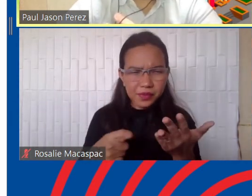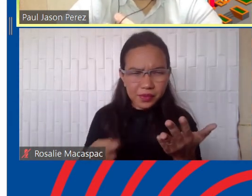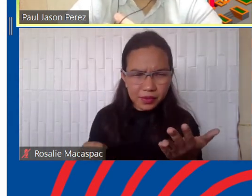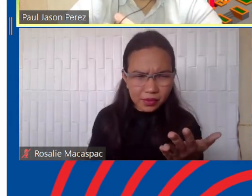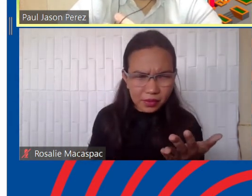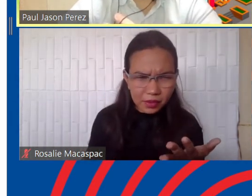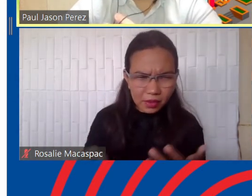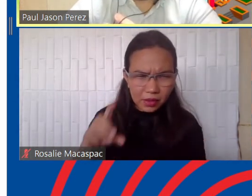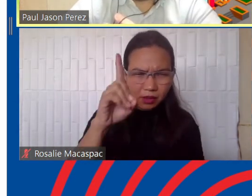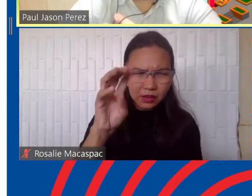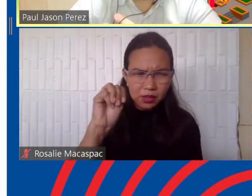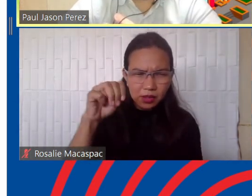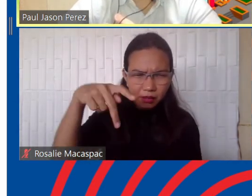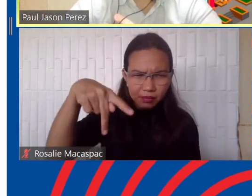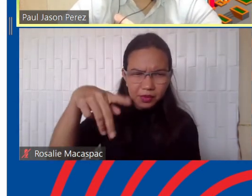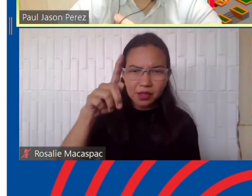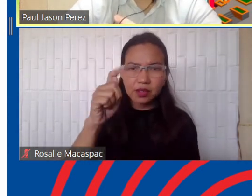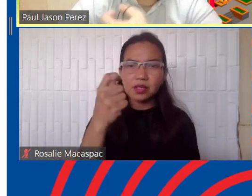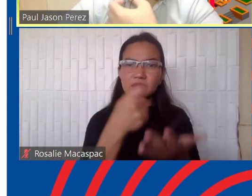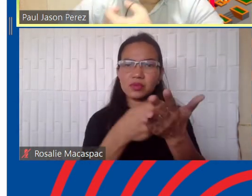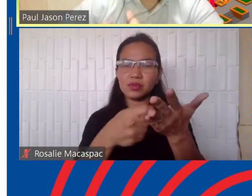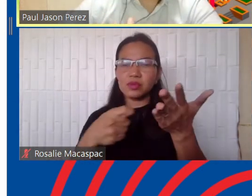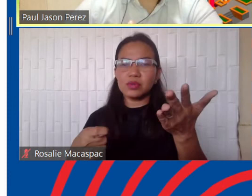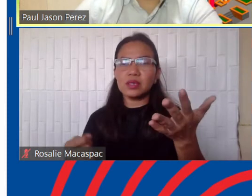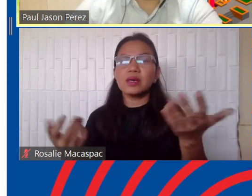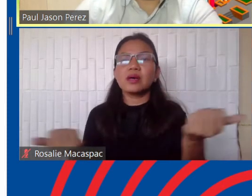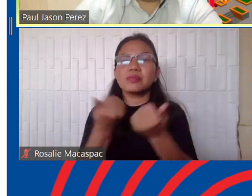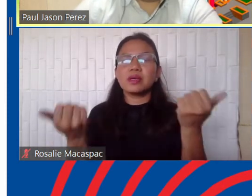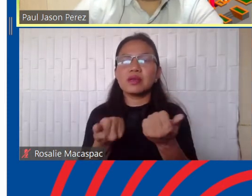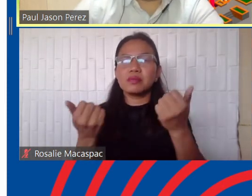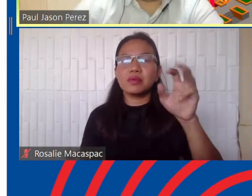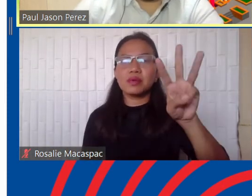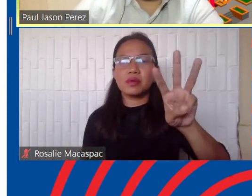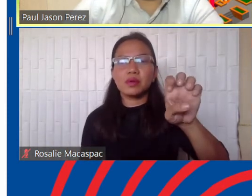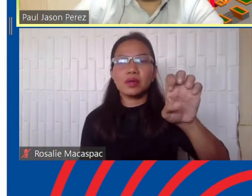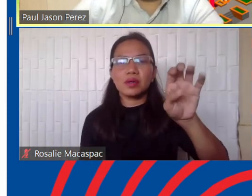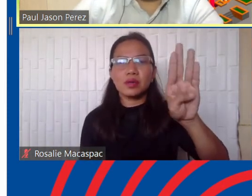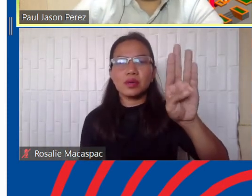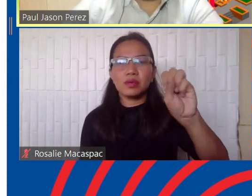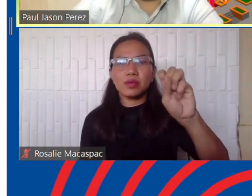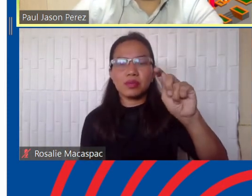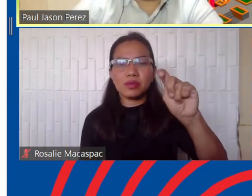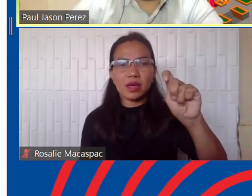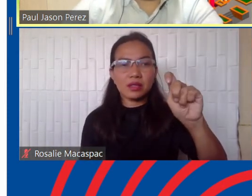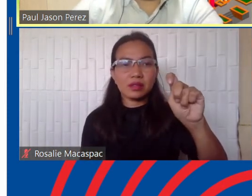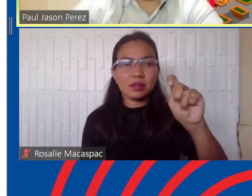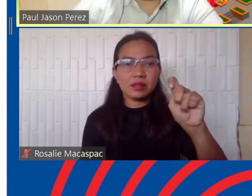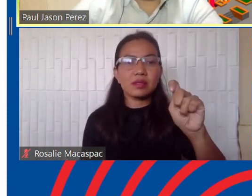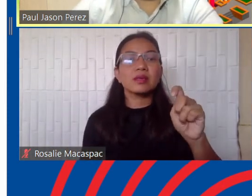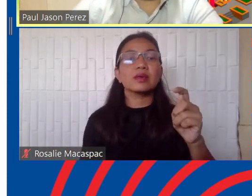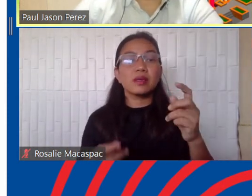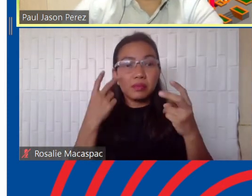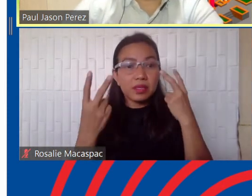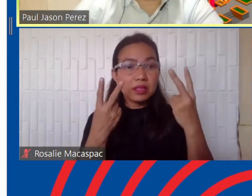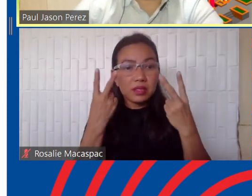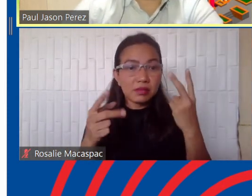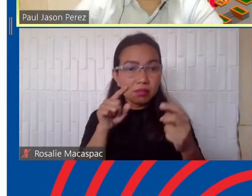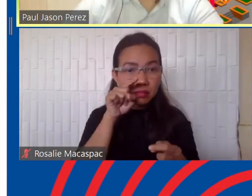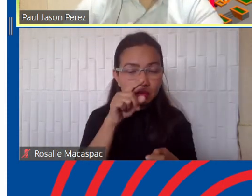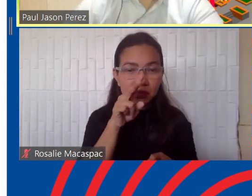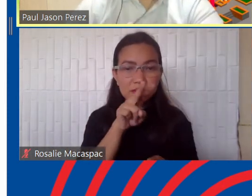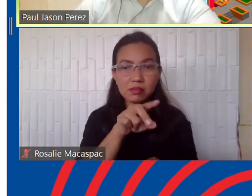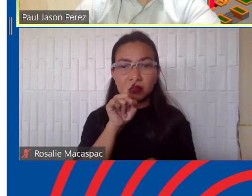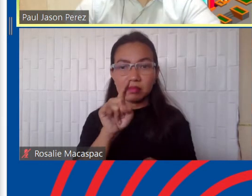tool that is freely available through the website dmptool.org. So let's visit that one.